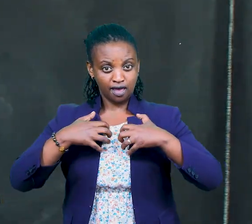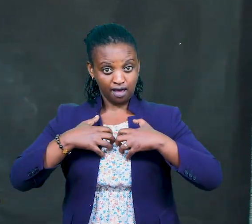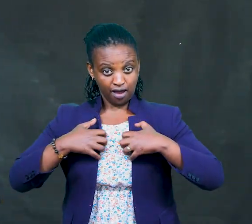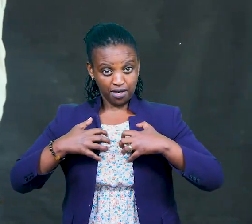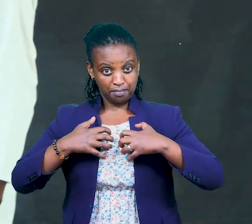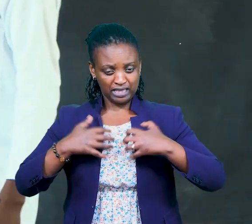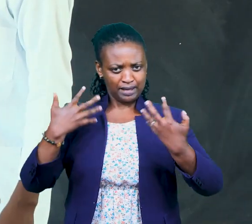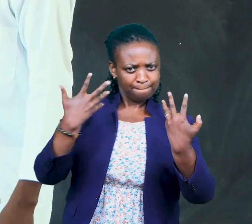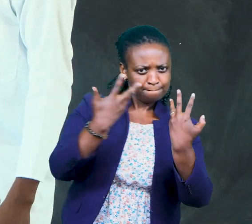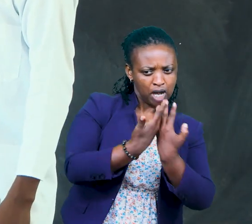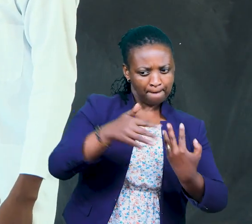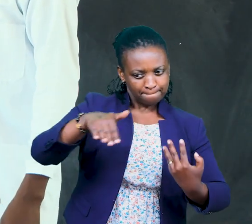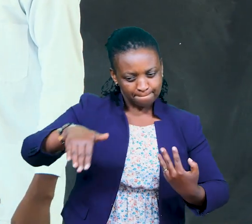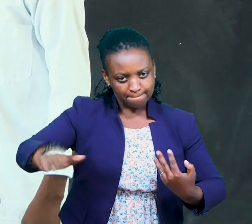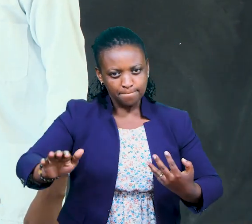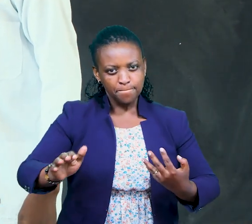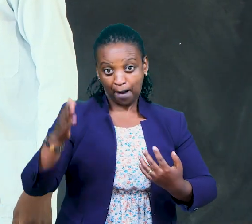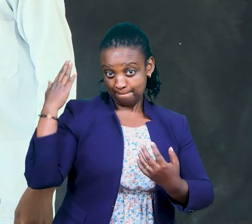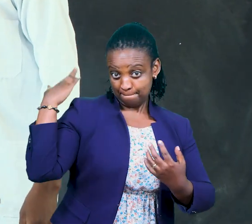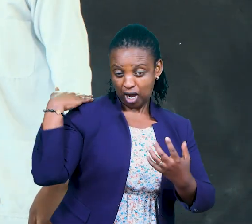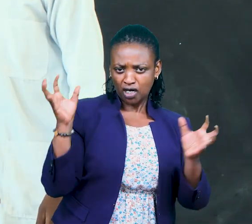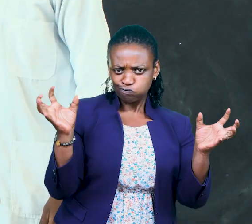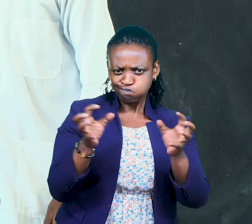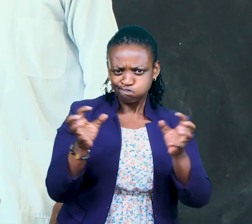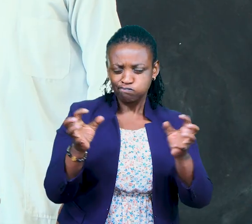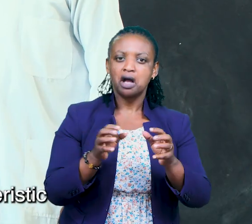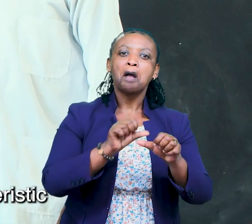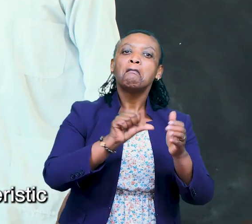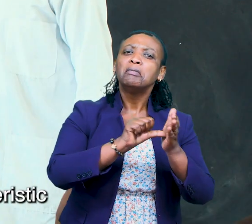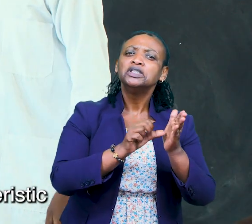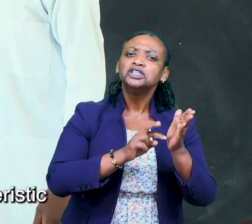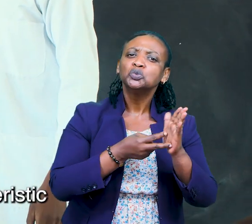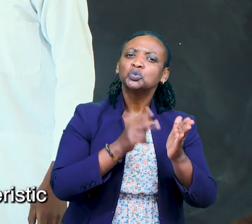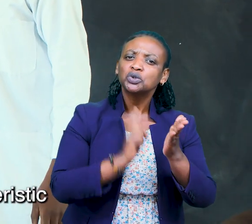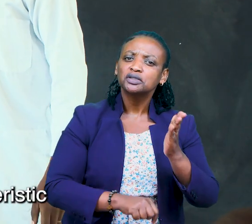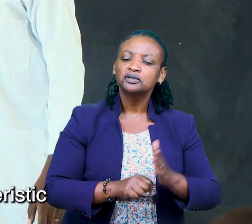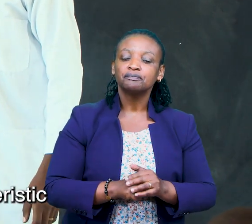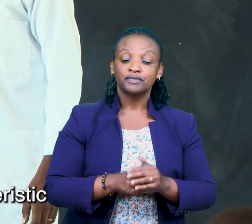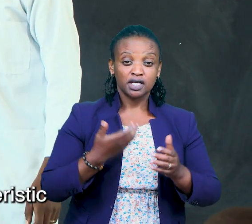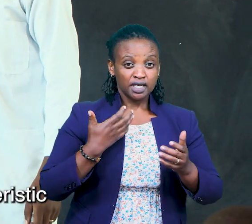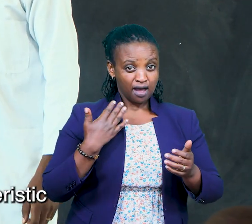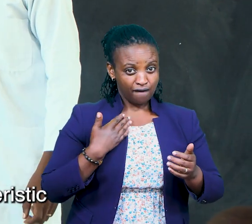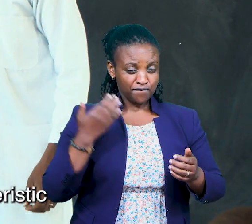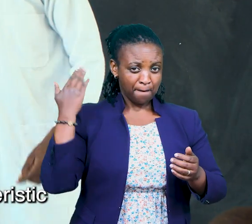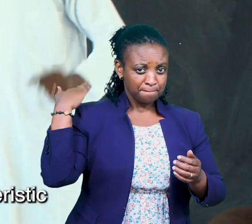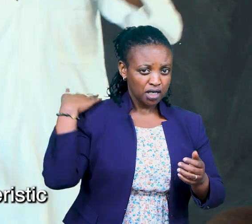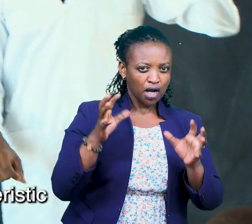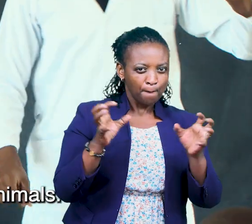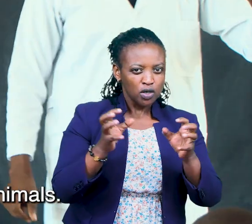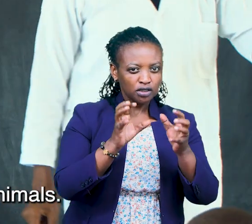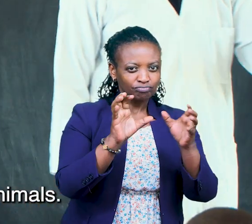classifying animals according to their backbone. Now, that means the backbone is